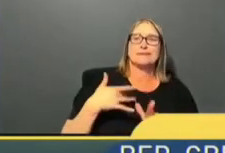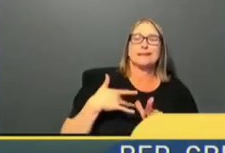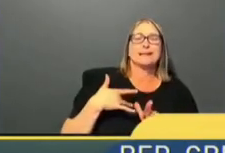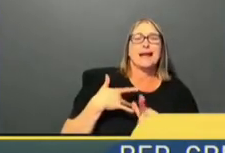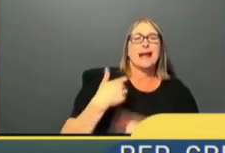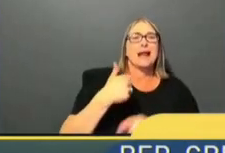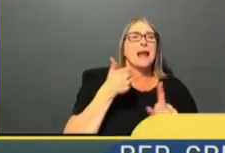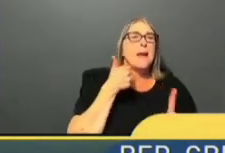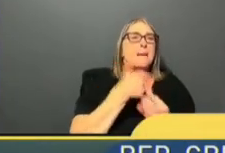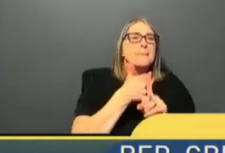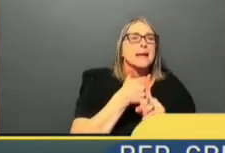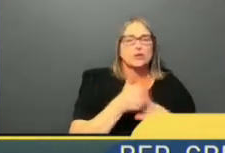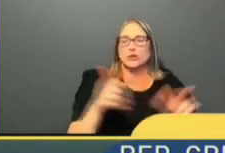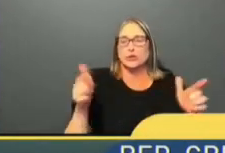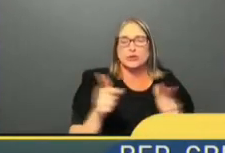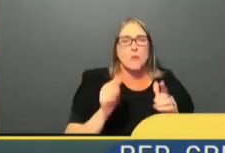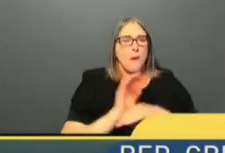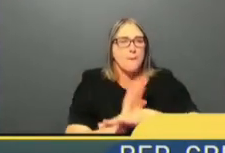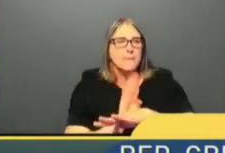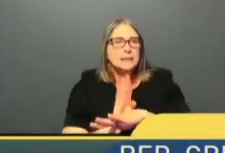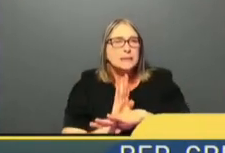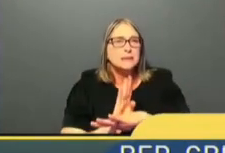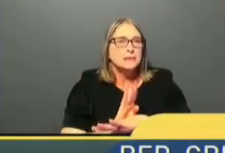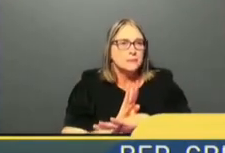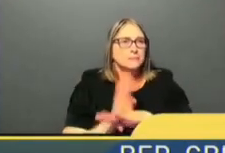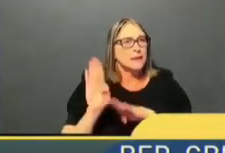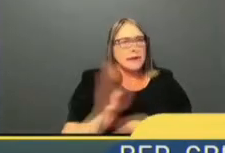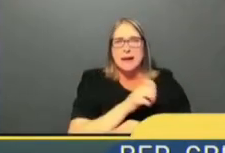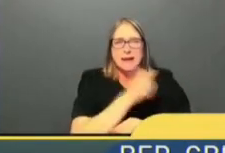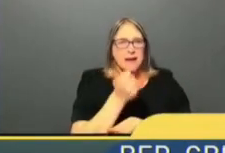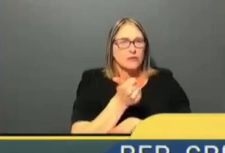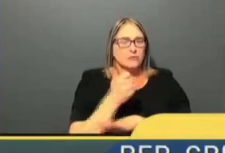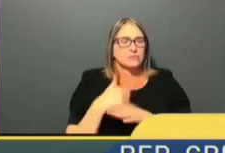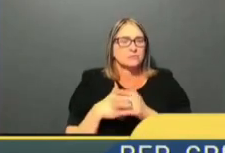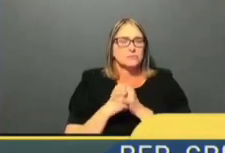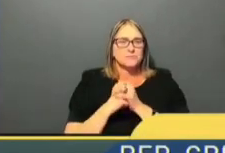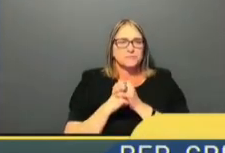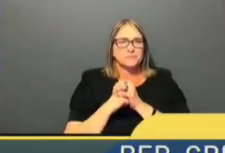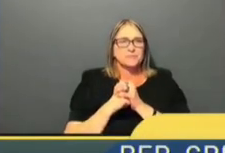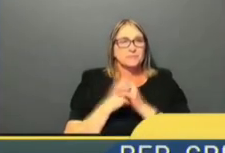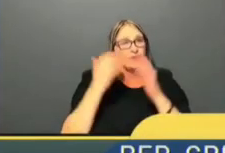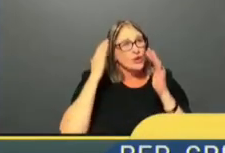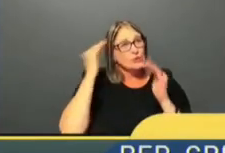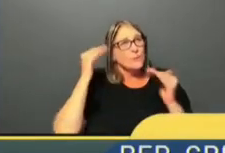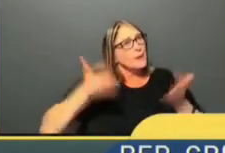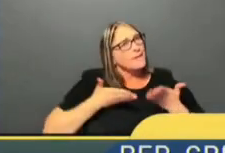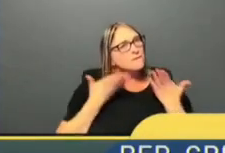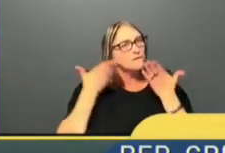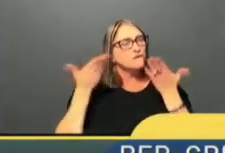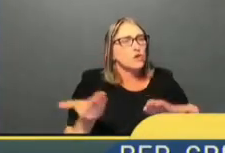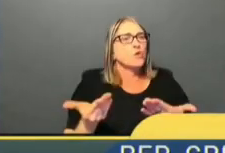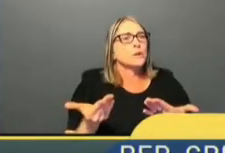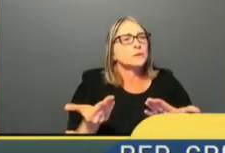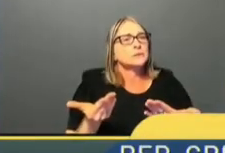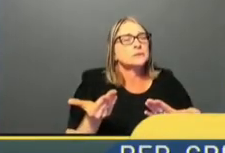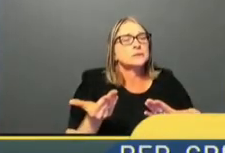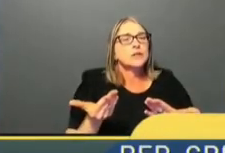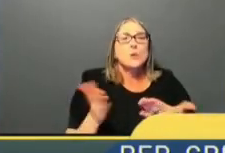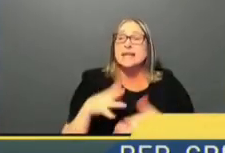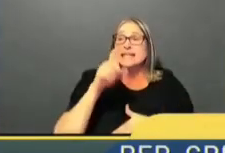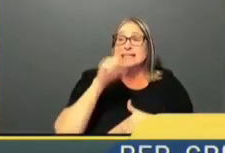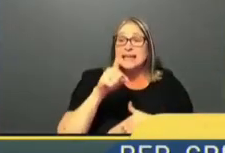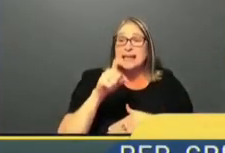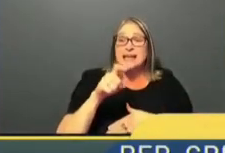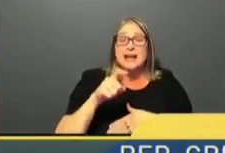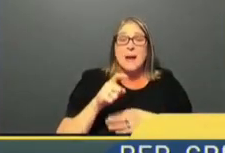businesses, the cost to our tourism providers and others. That is the spirit by which we bring this forward. And to be clear, we need immediate